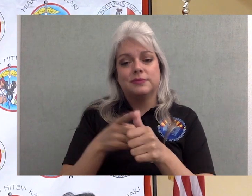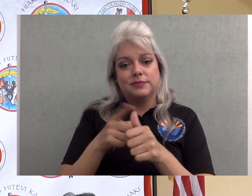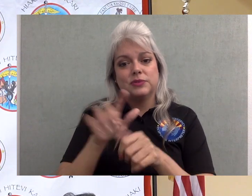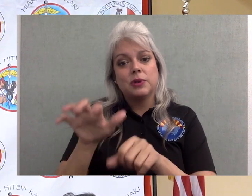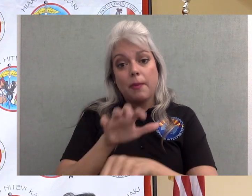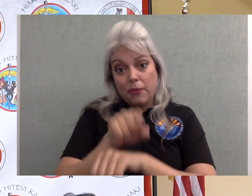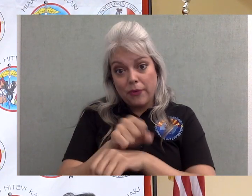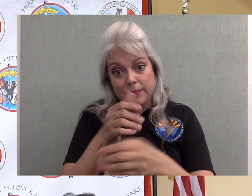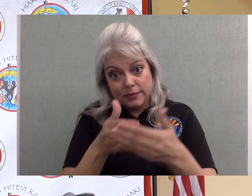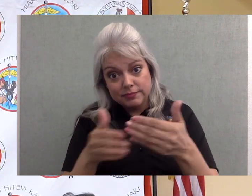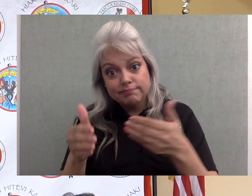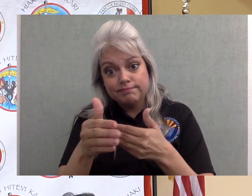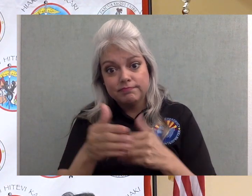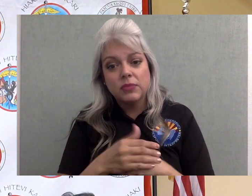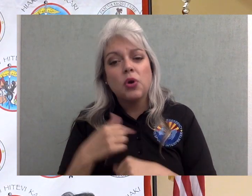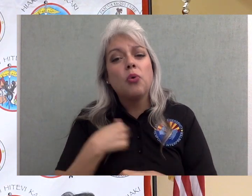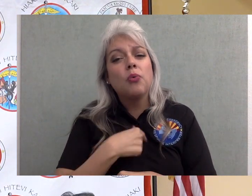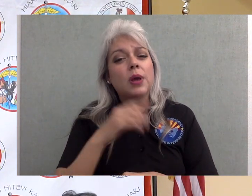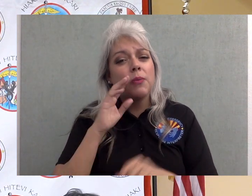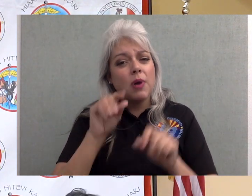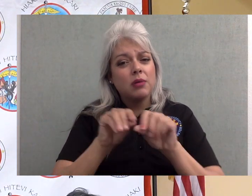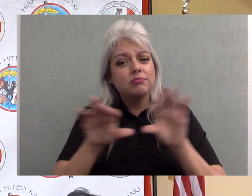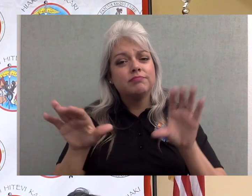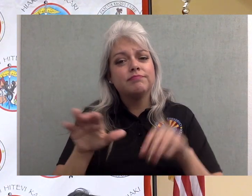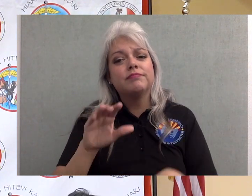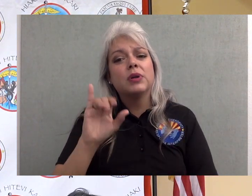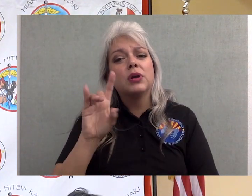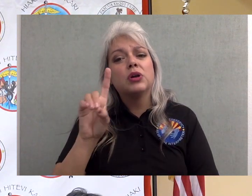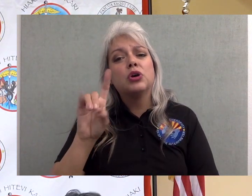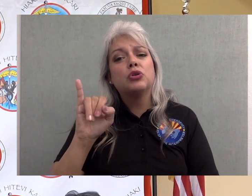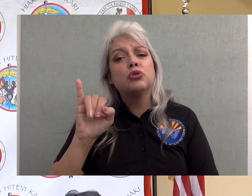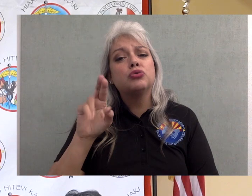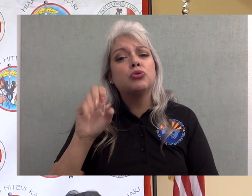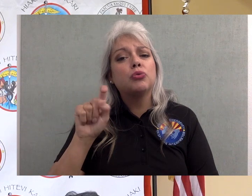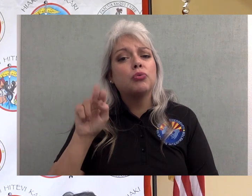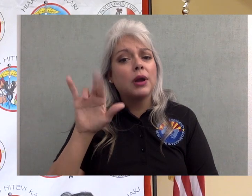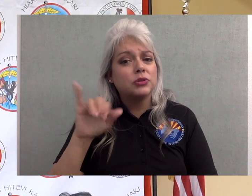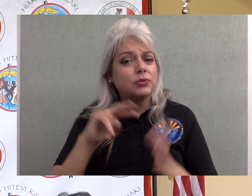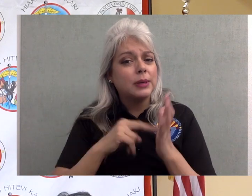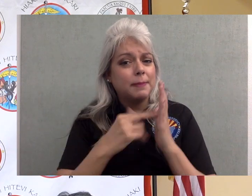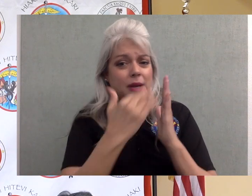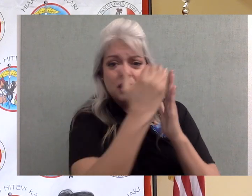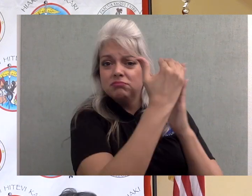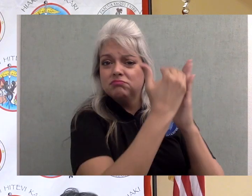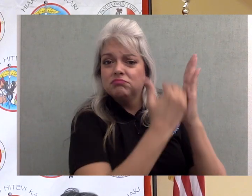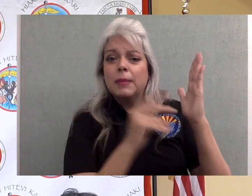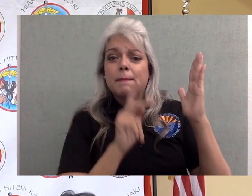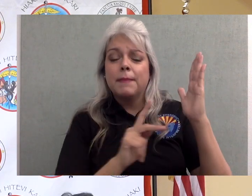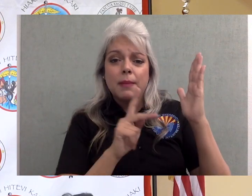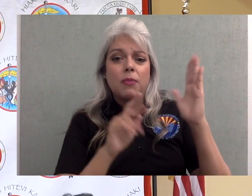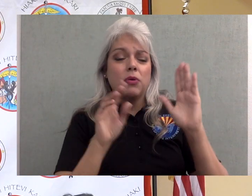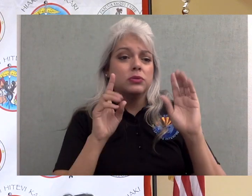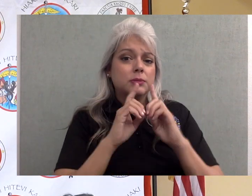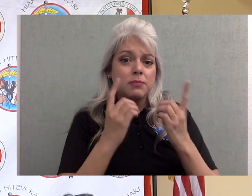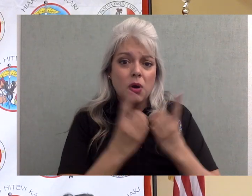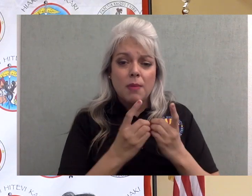for all pretty soon, so keep your eyes out for that with updated contact information for all of our